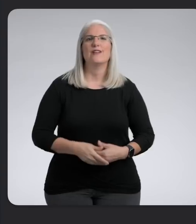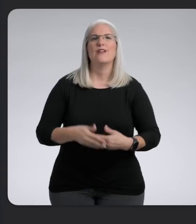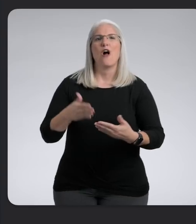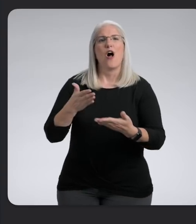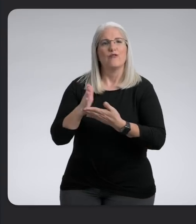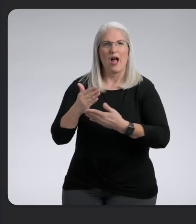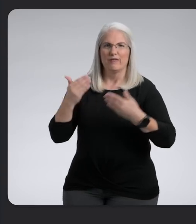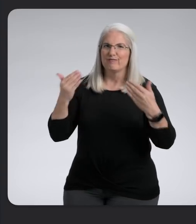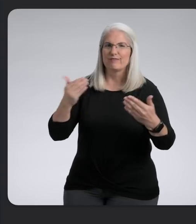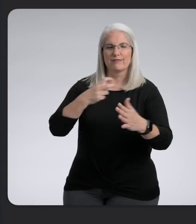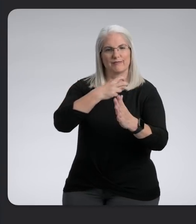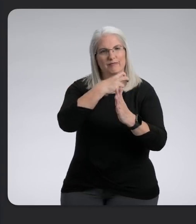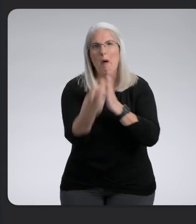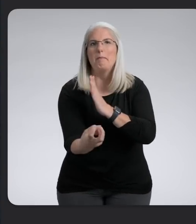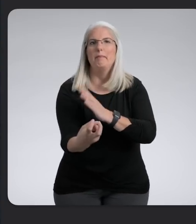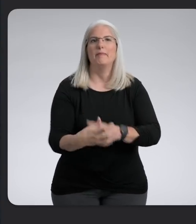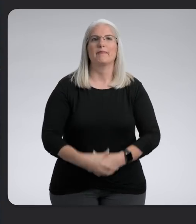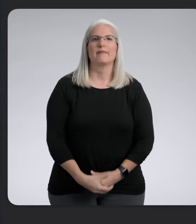right in.